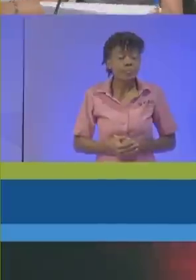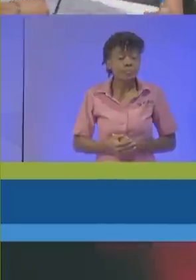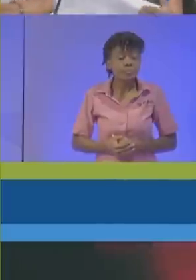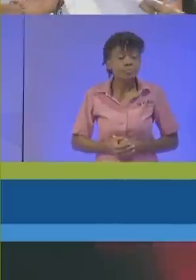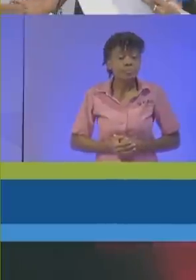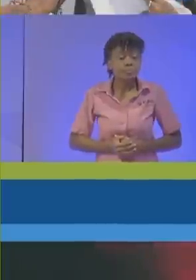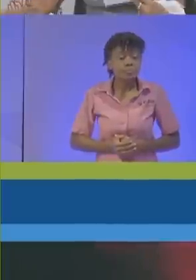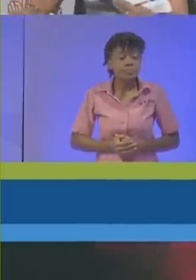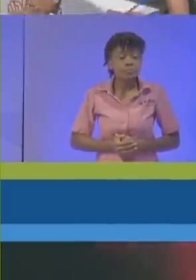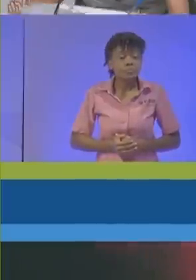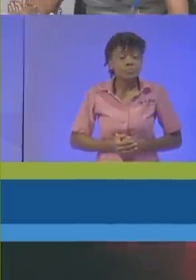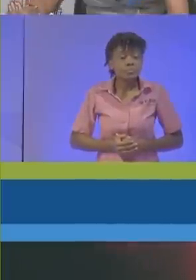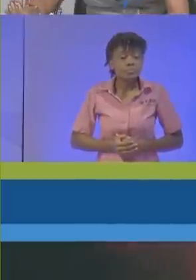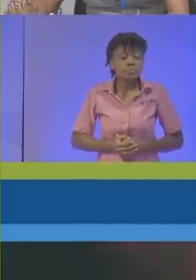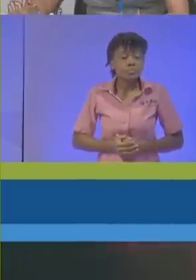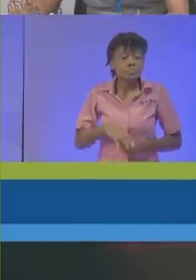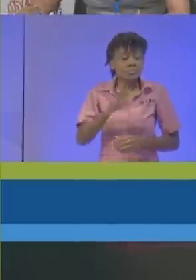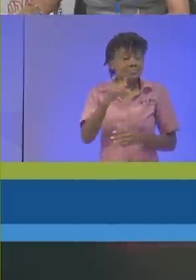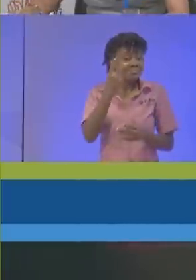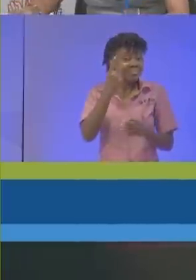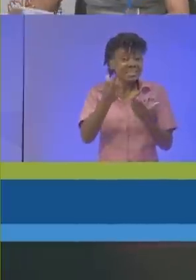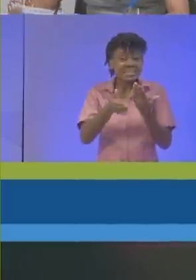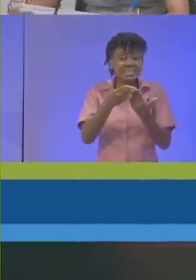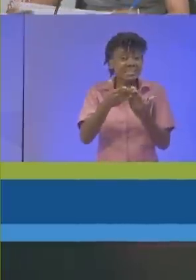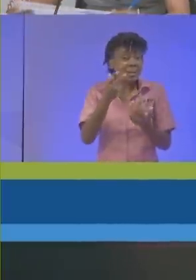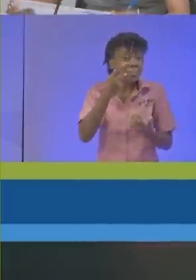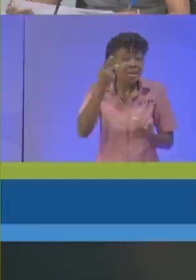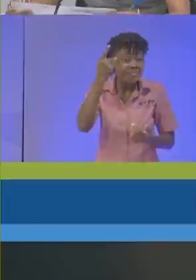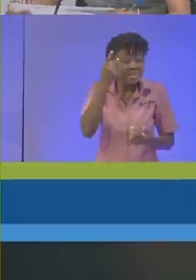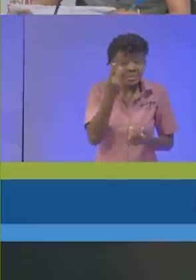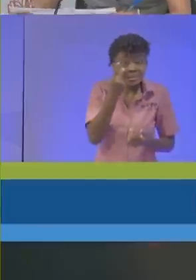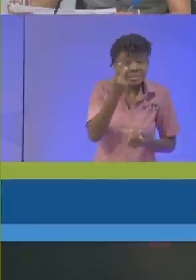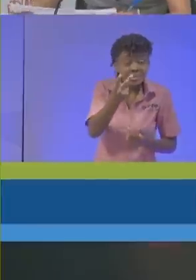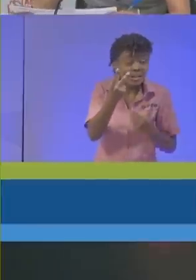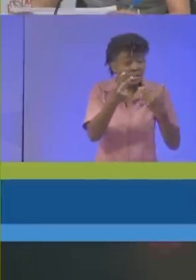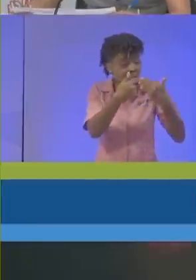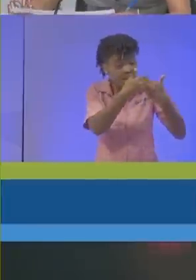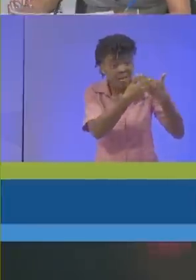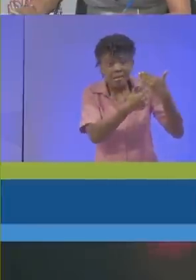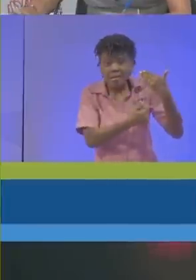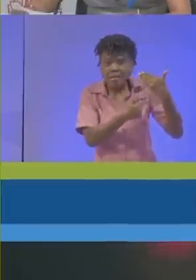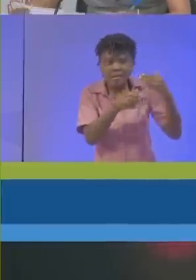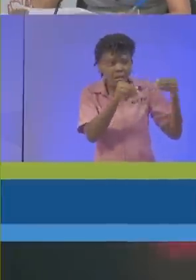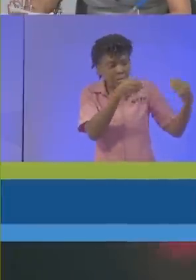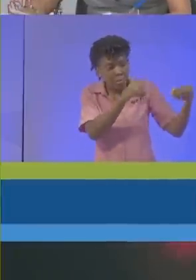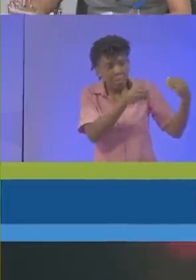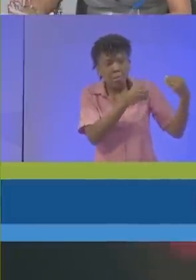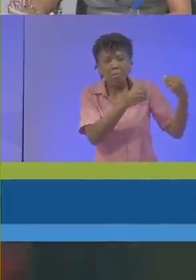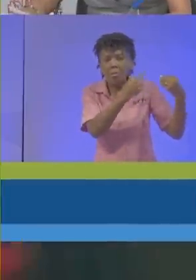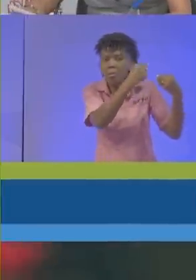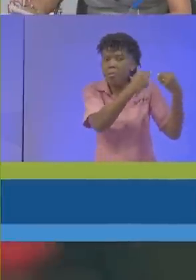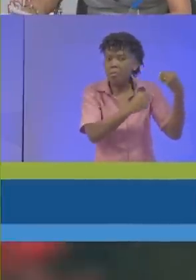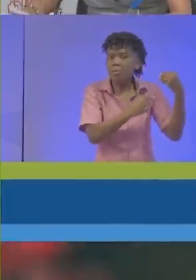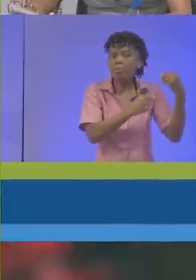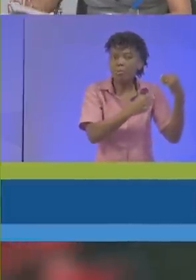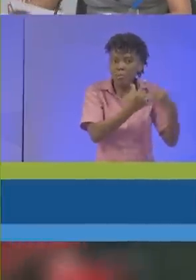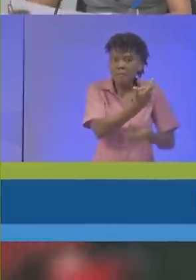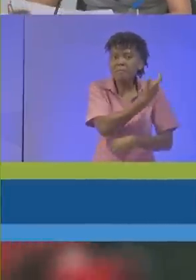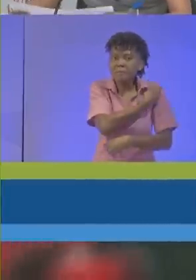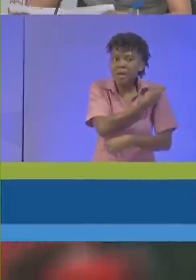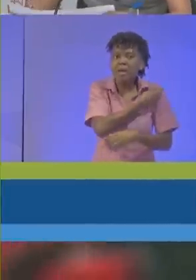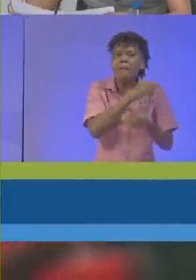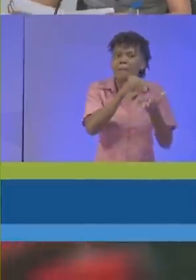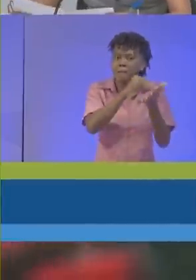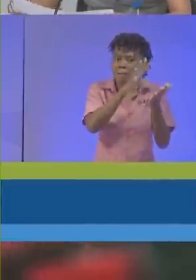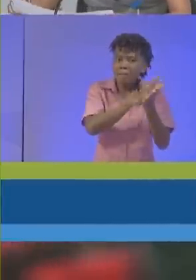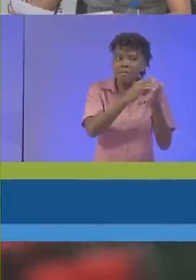that, again, the vaccines are listed at the particular age group when the child requires it.